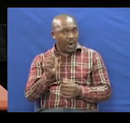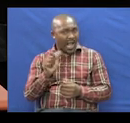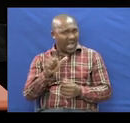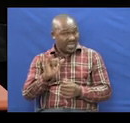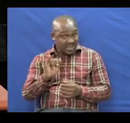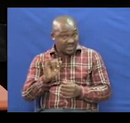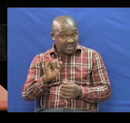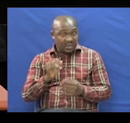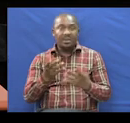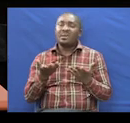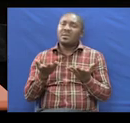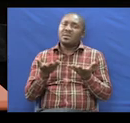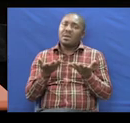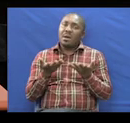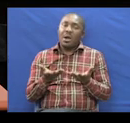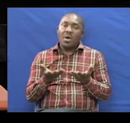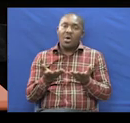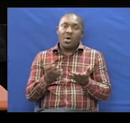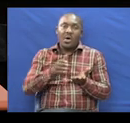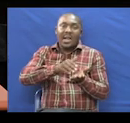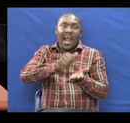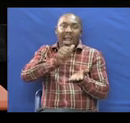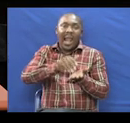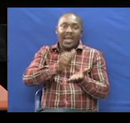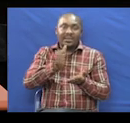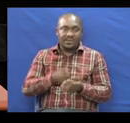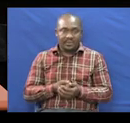Or is it some rice?